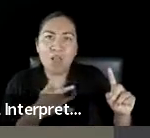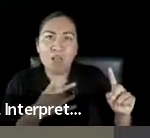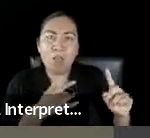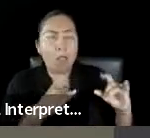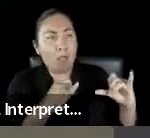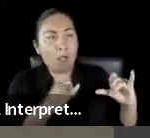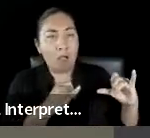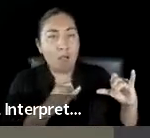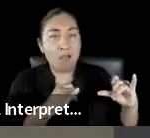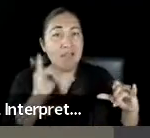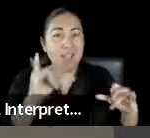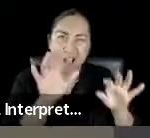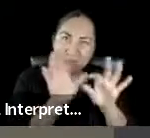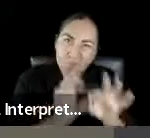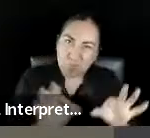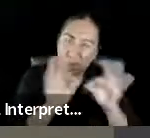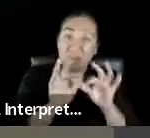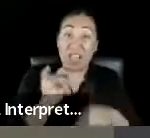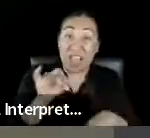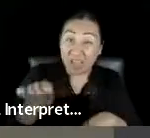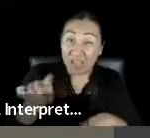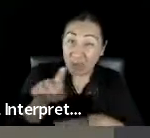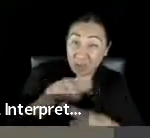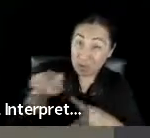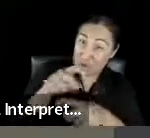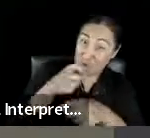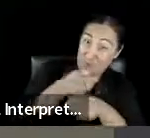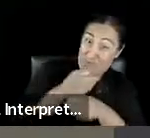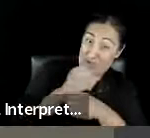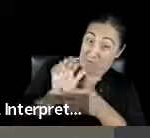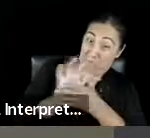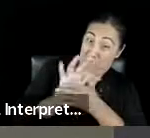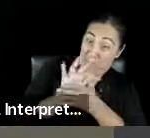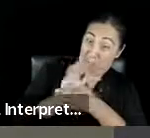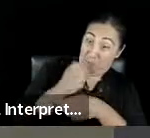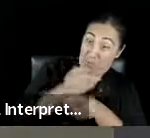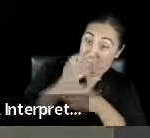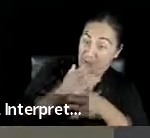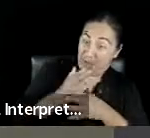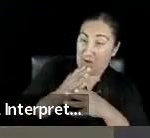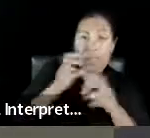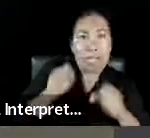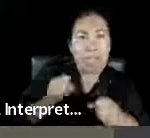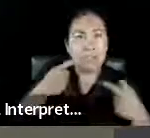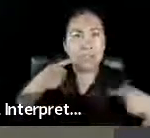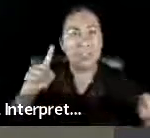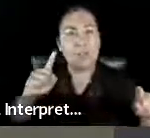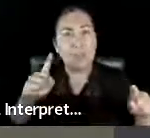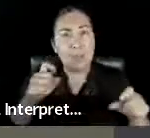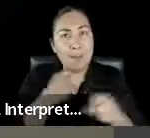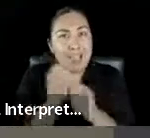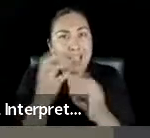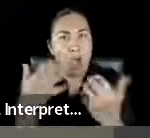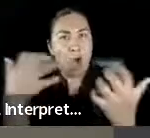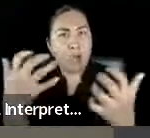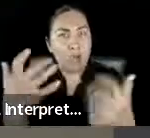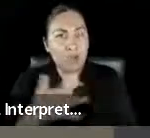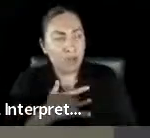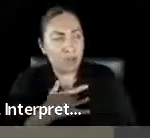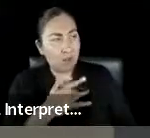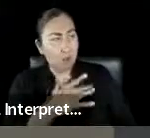If we as filmmakers can do that, imagine how many people won't feel despair, feel isolated.